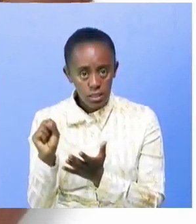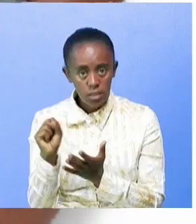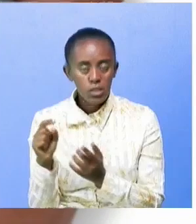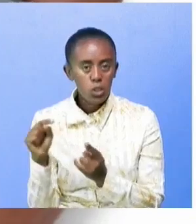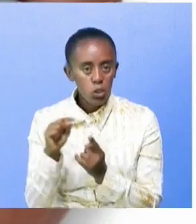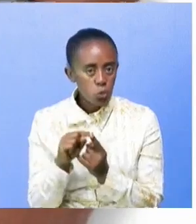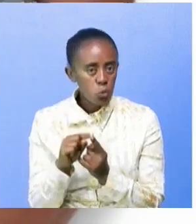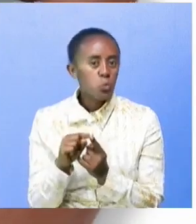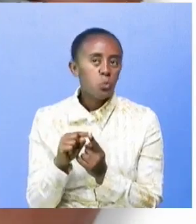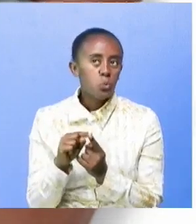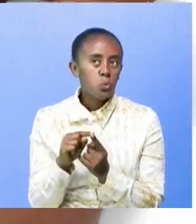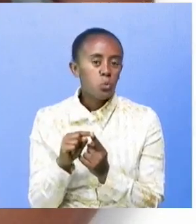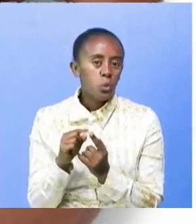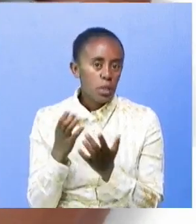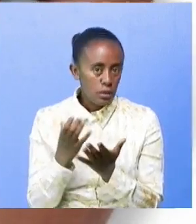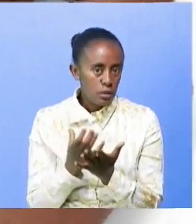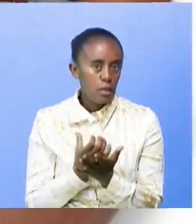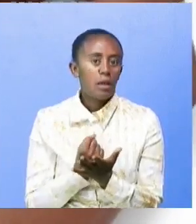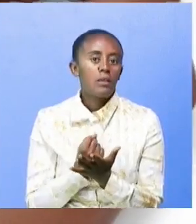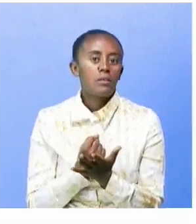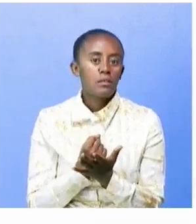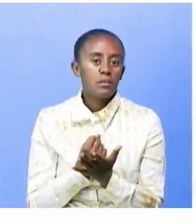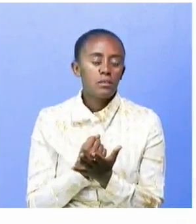to take